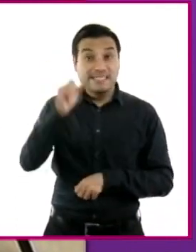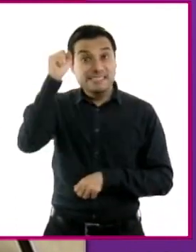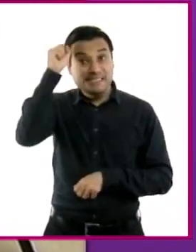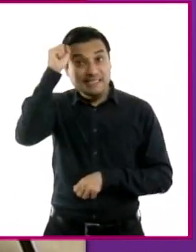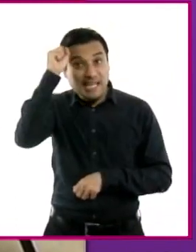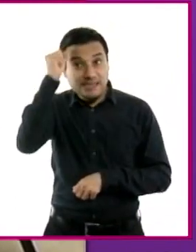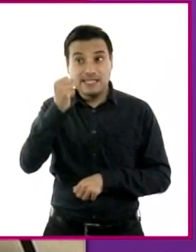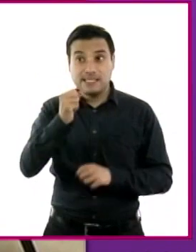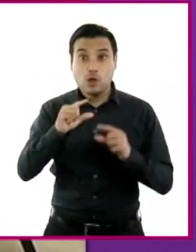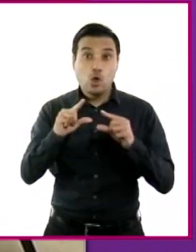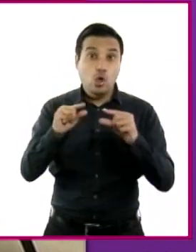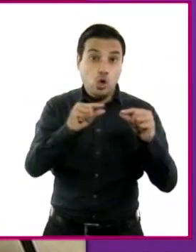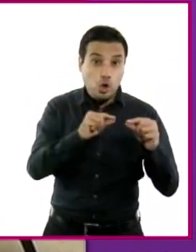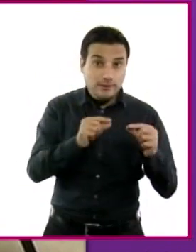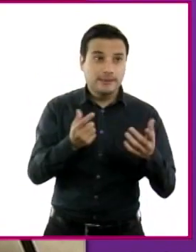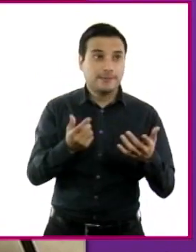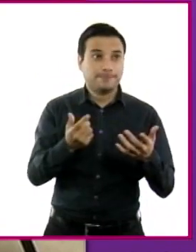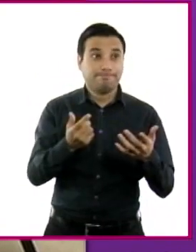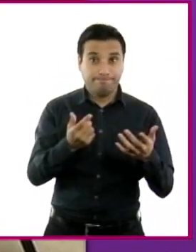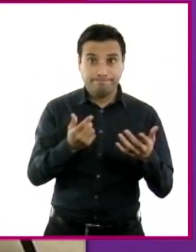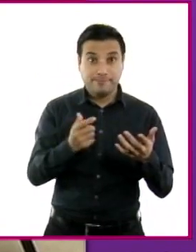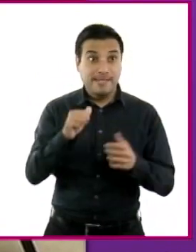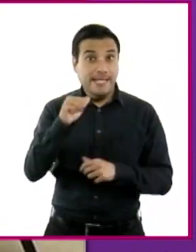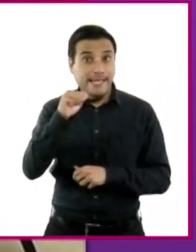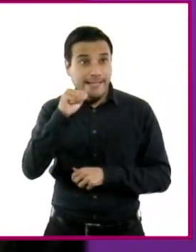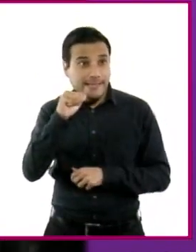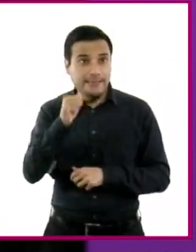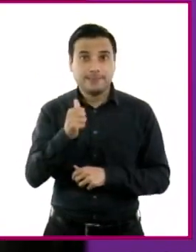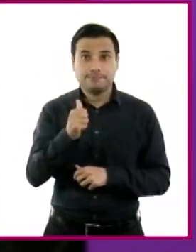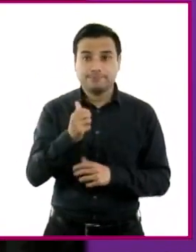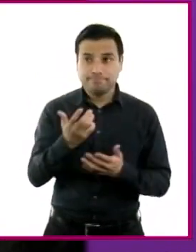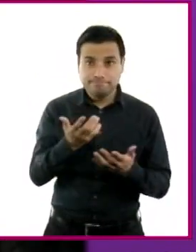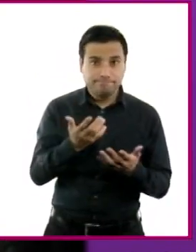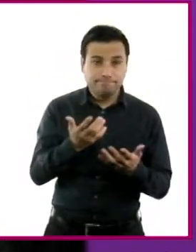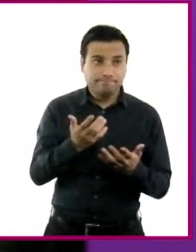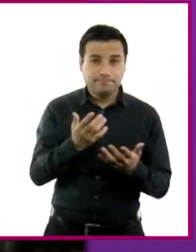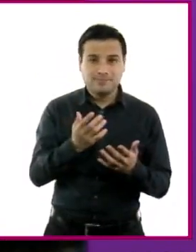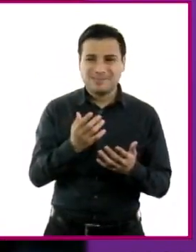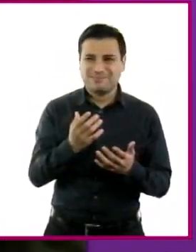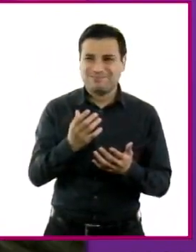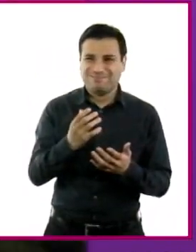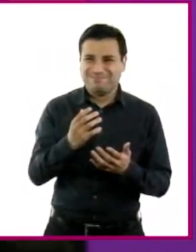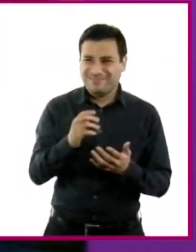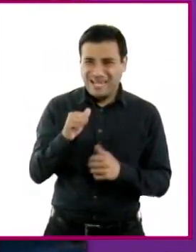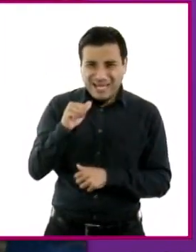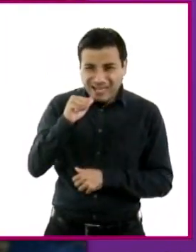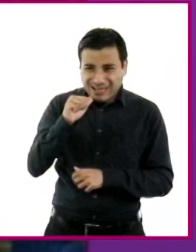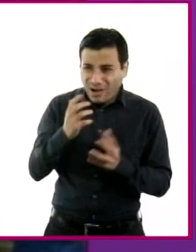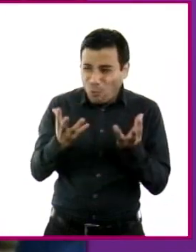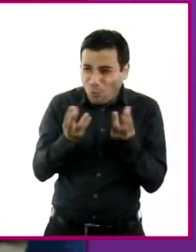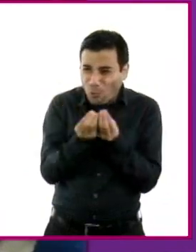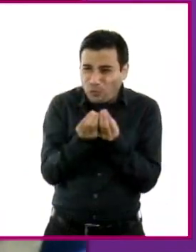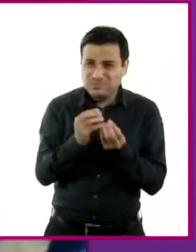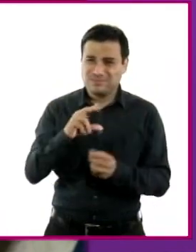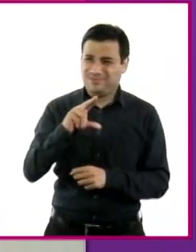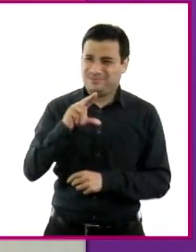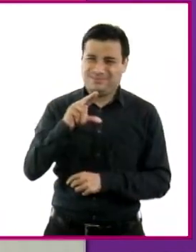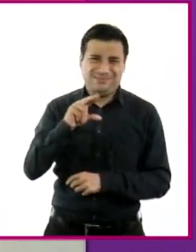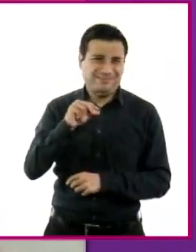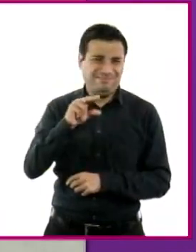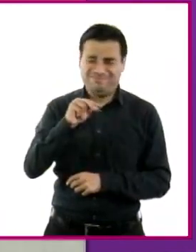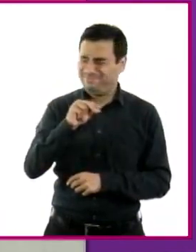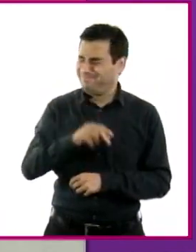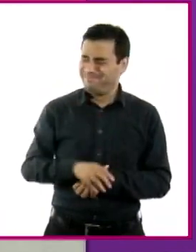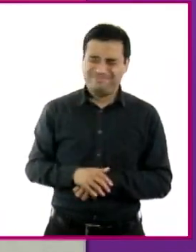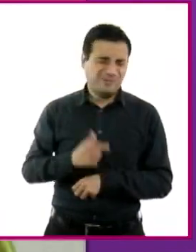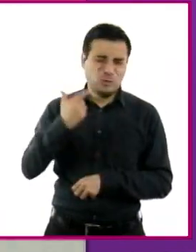Gossett, Sophia, and Agatha. I don't want to work with Agatha Shadow. Not in a